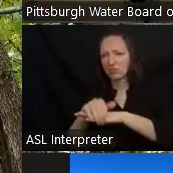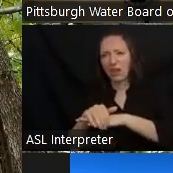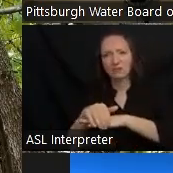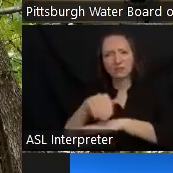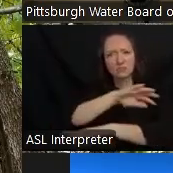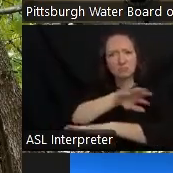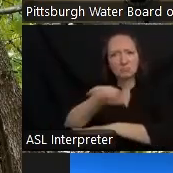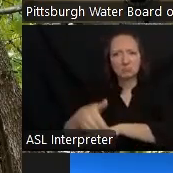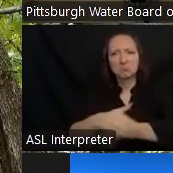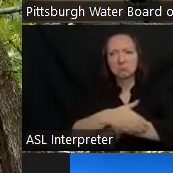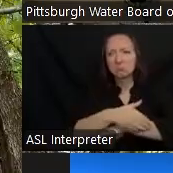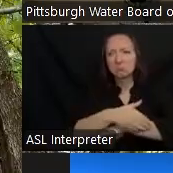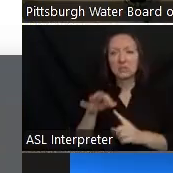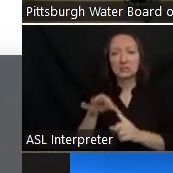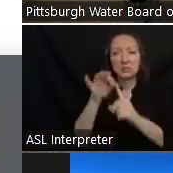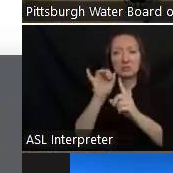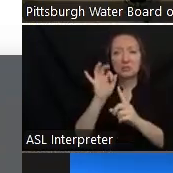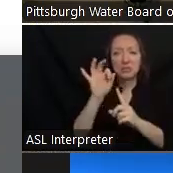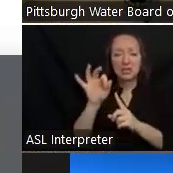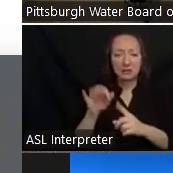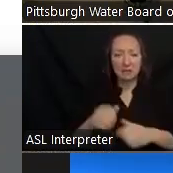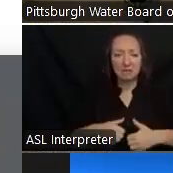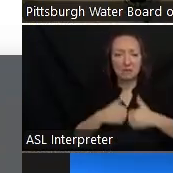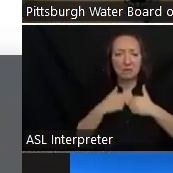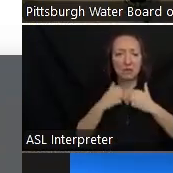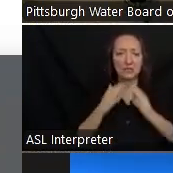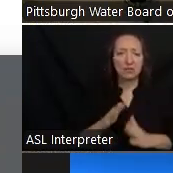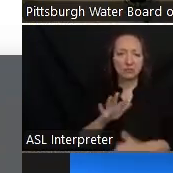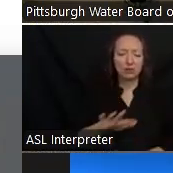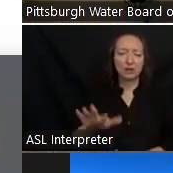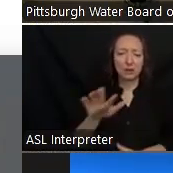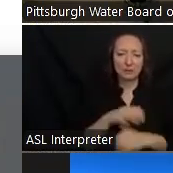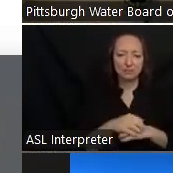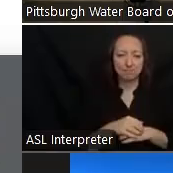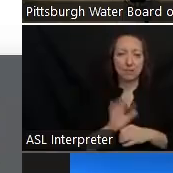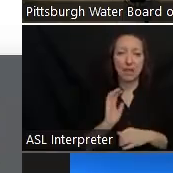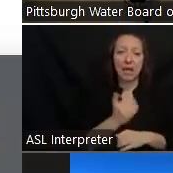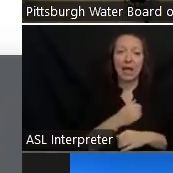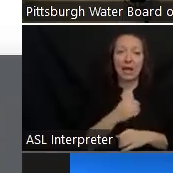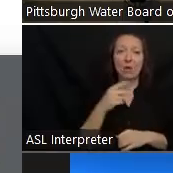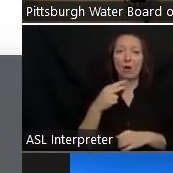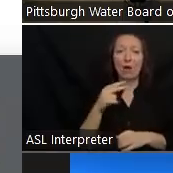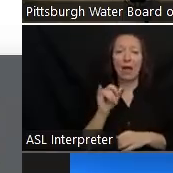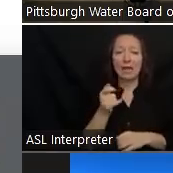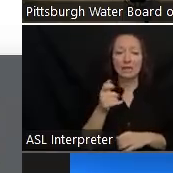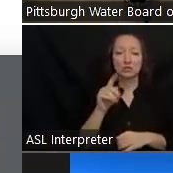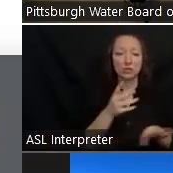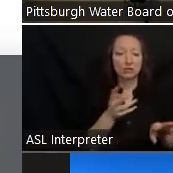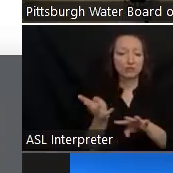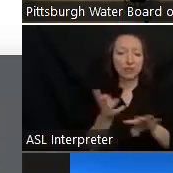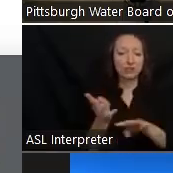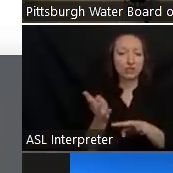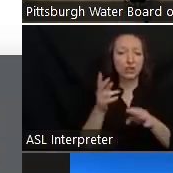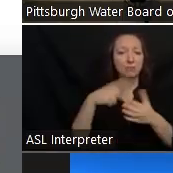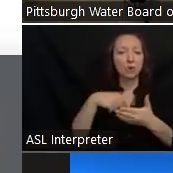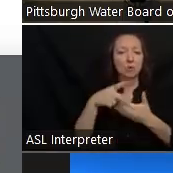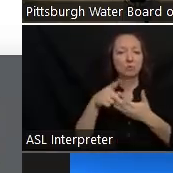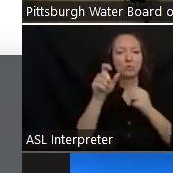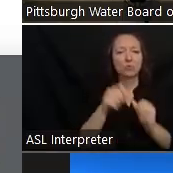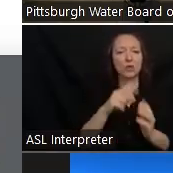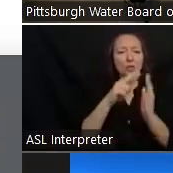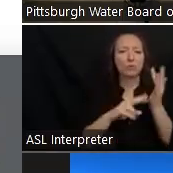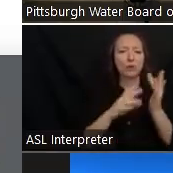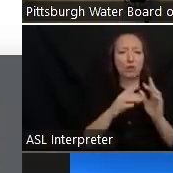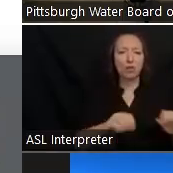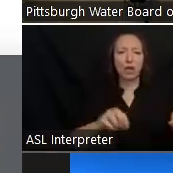area themselves. More information on our hydrant flushing program is available on our website. We currently actually have a